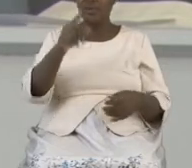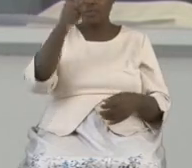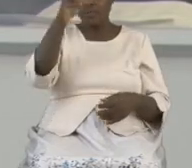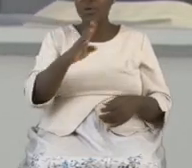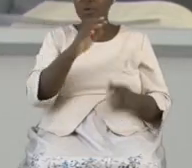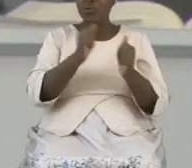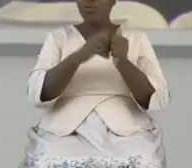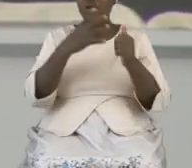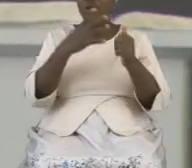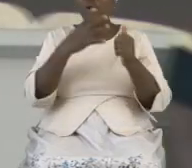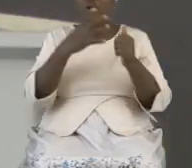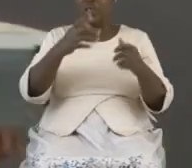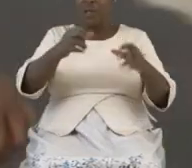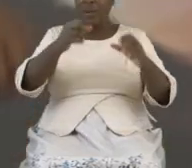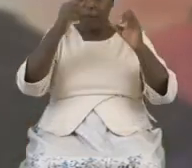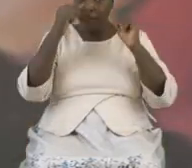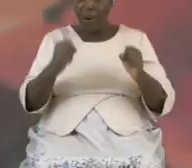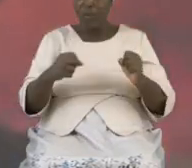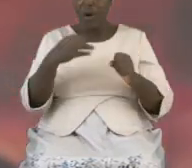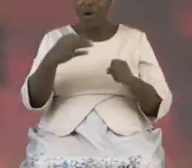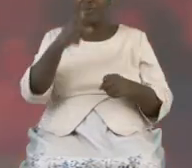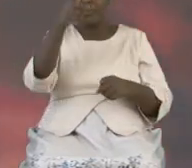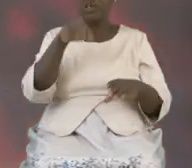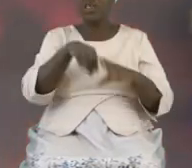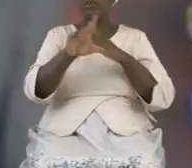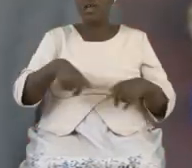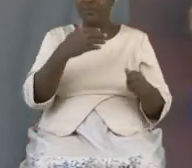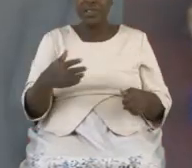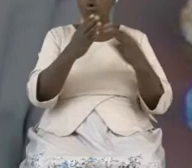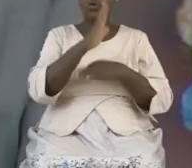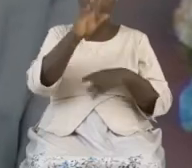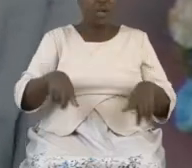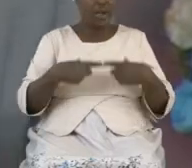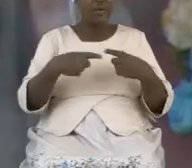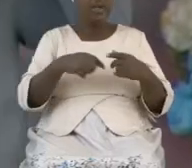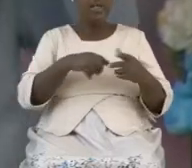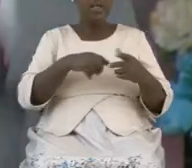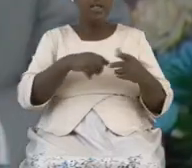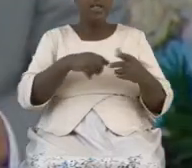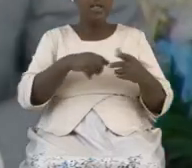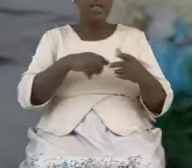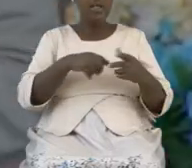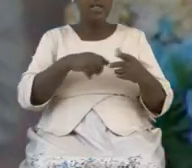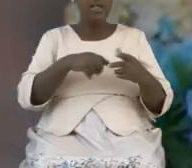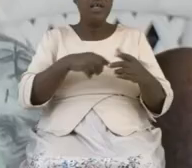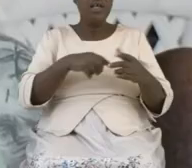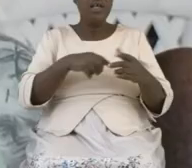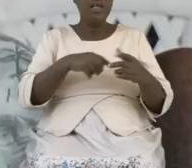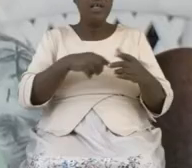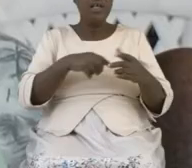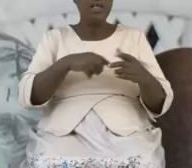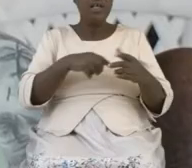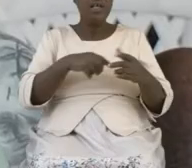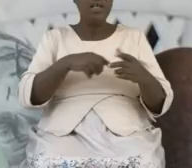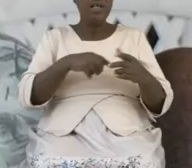every day, all through your life, this victorious life will be yours in Jesus'